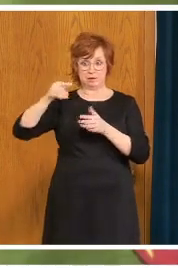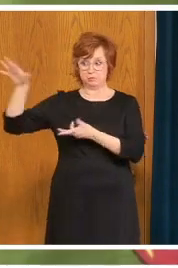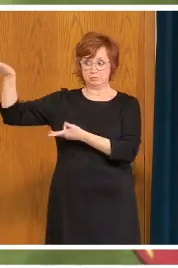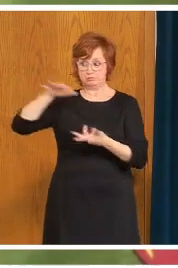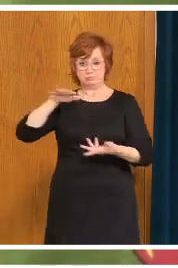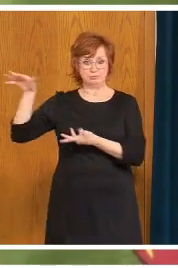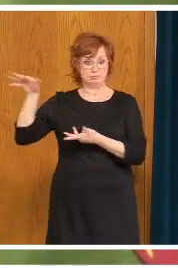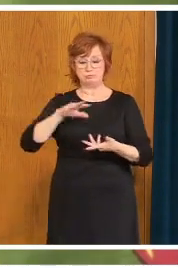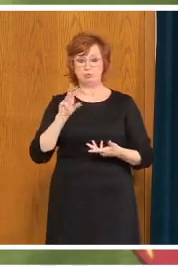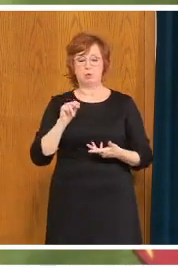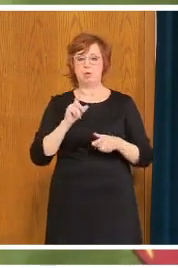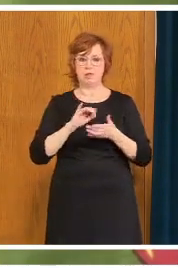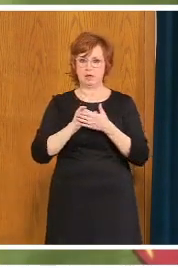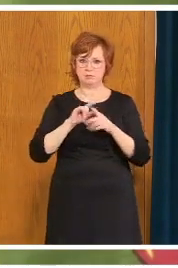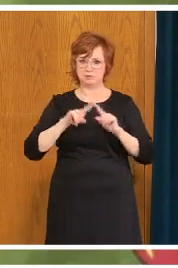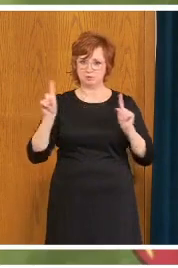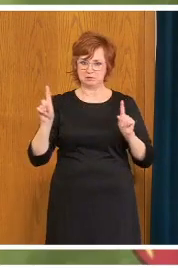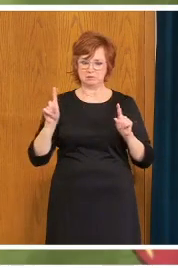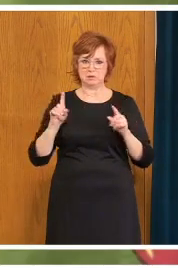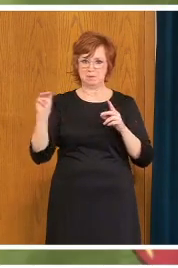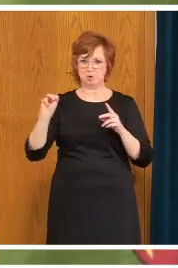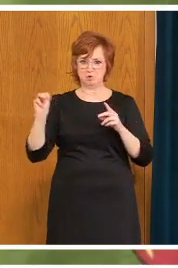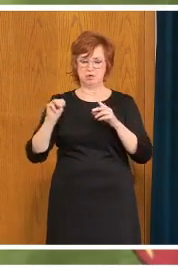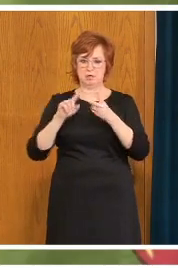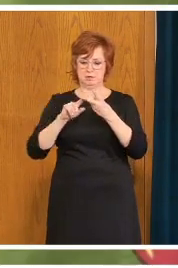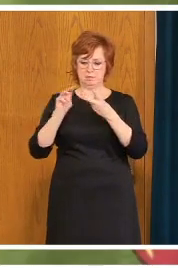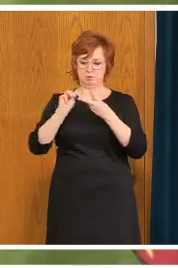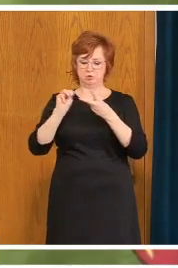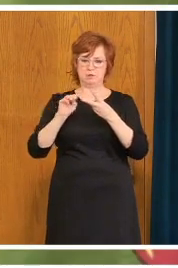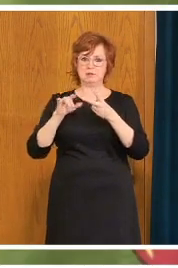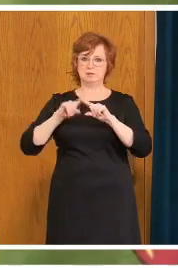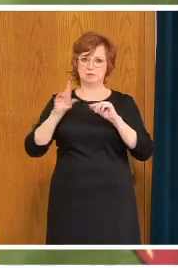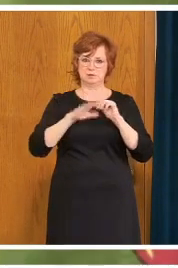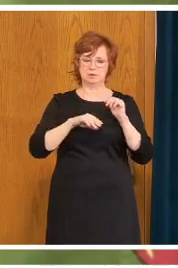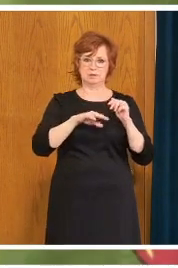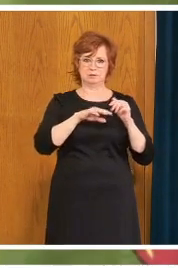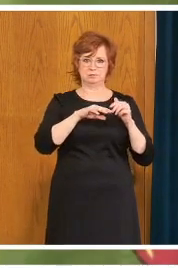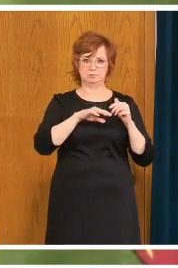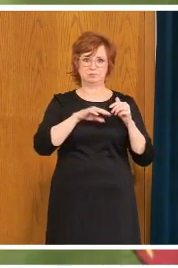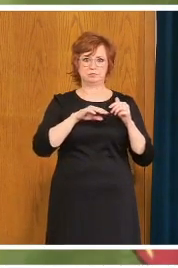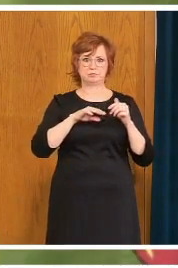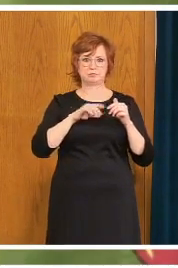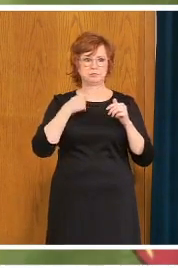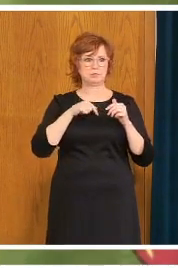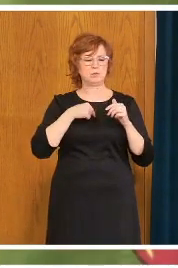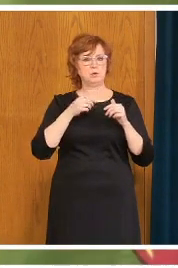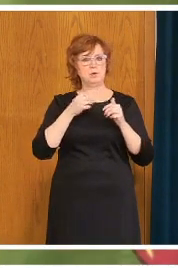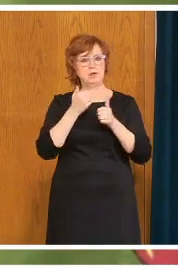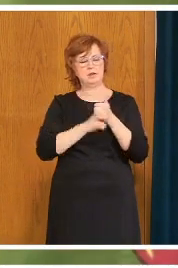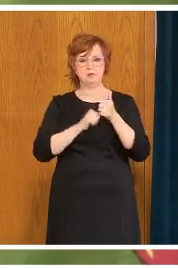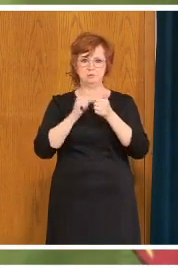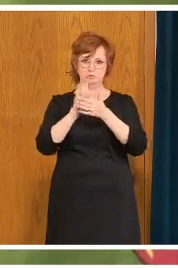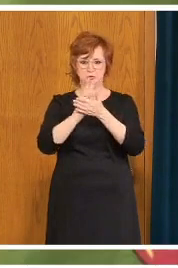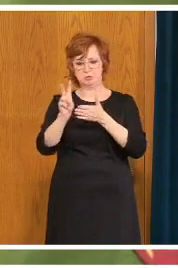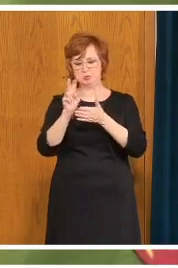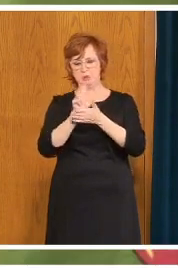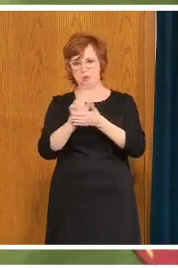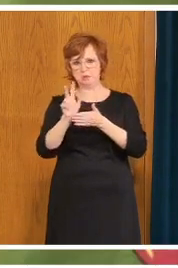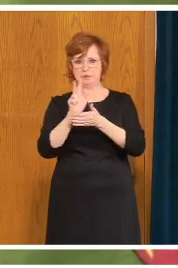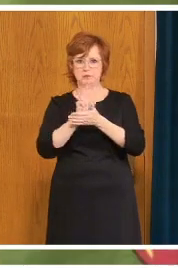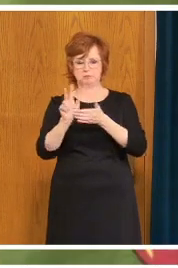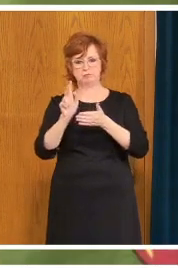come in every 3 weeks, 2 to 3 weeks, in Moderna shipment. We haven't seen anything past April 19th. We're expecting that we're going to get